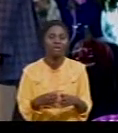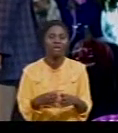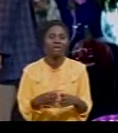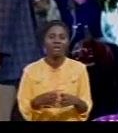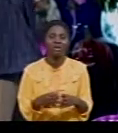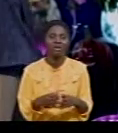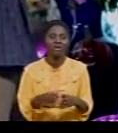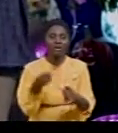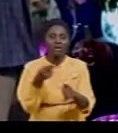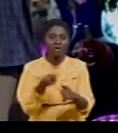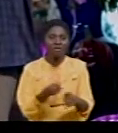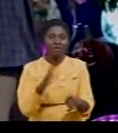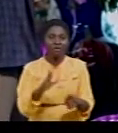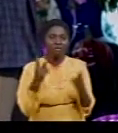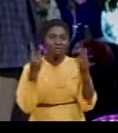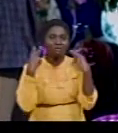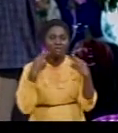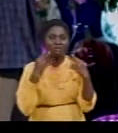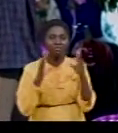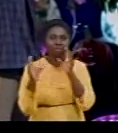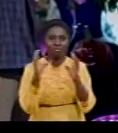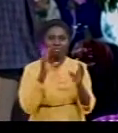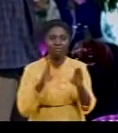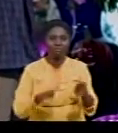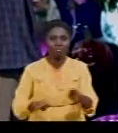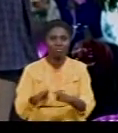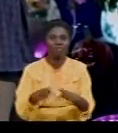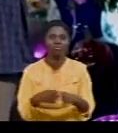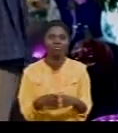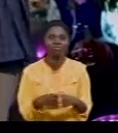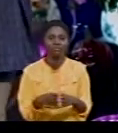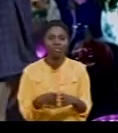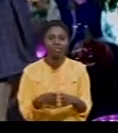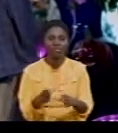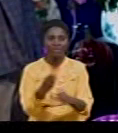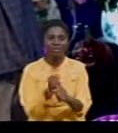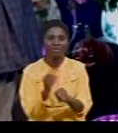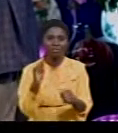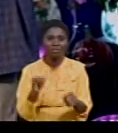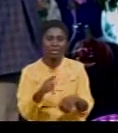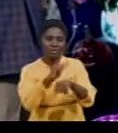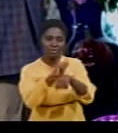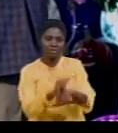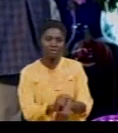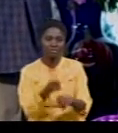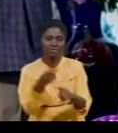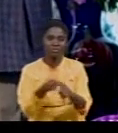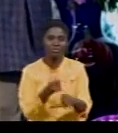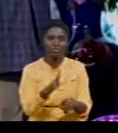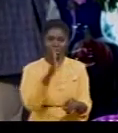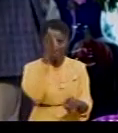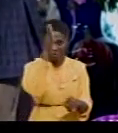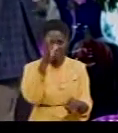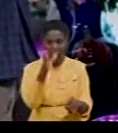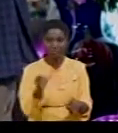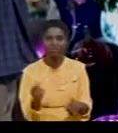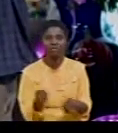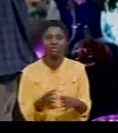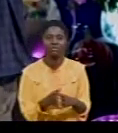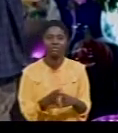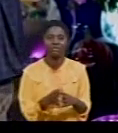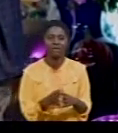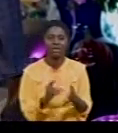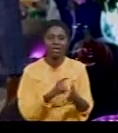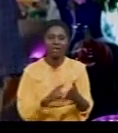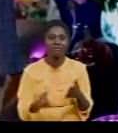vain conversation received by tradition from your fathers. Look at verse 19. It says,